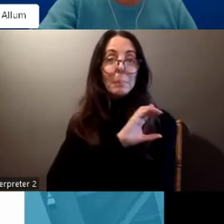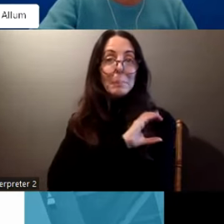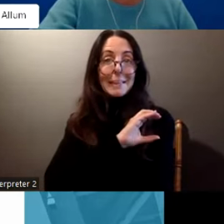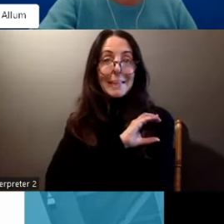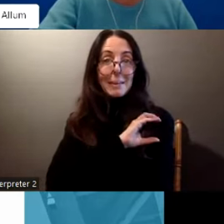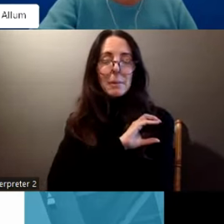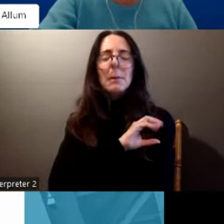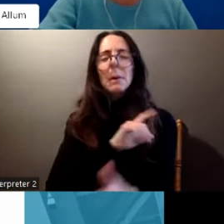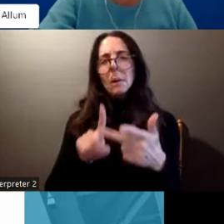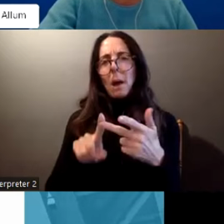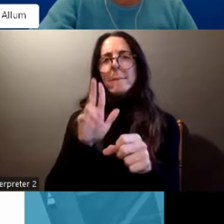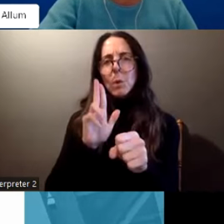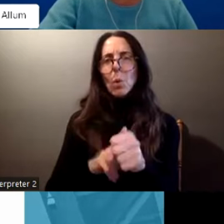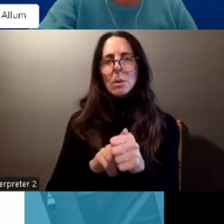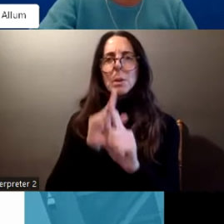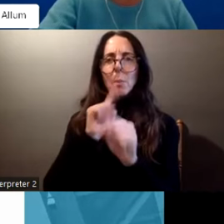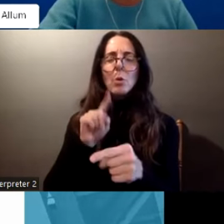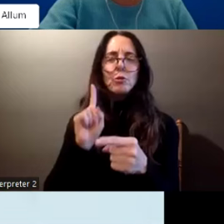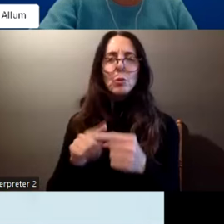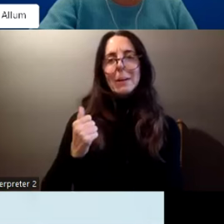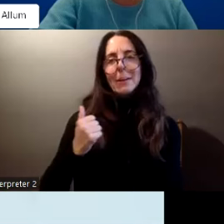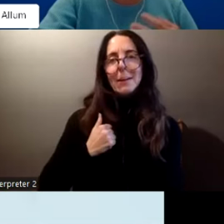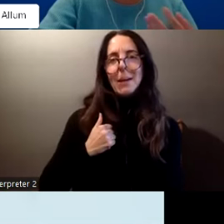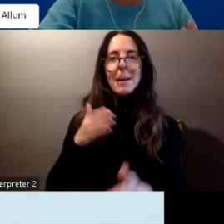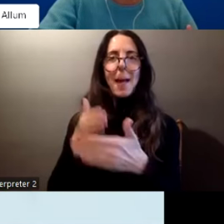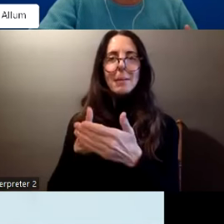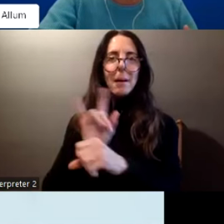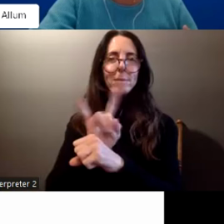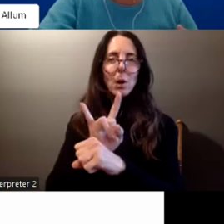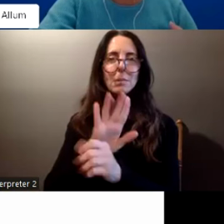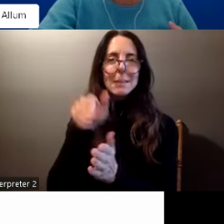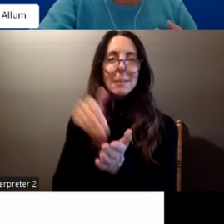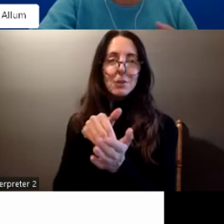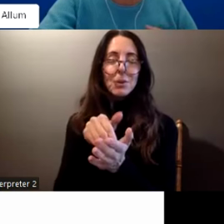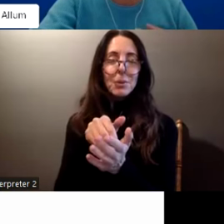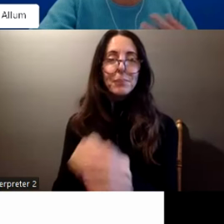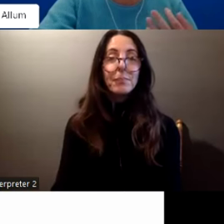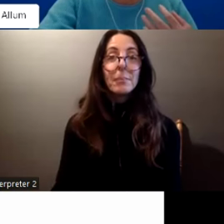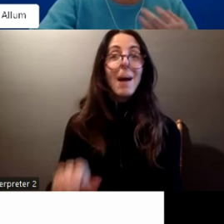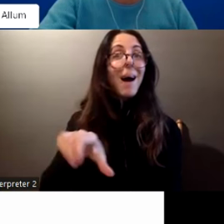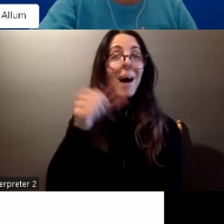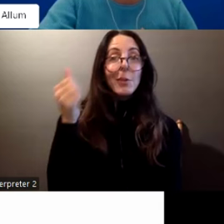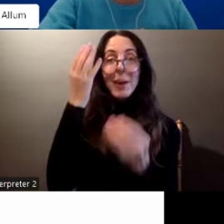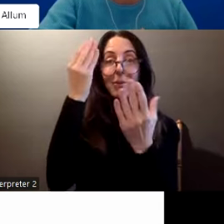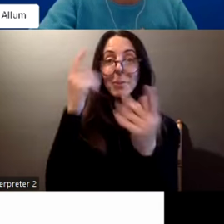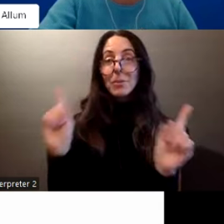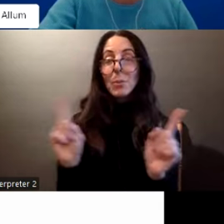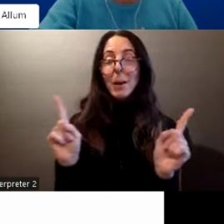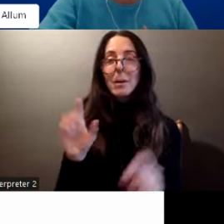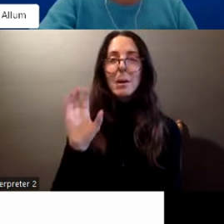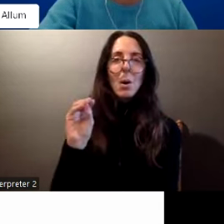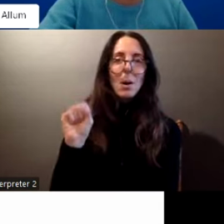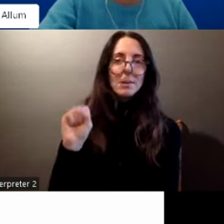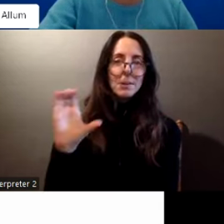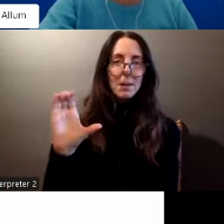certainly report it to the Canadian Anti-Fraud Centre. Where else can you get more information? At the OSC,